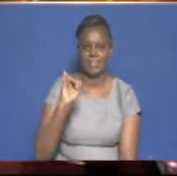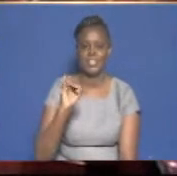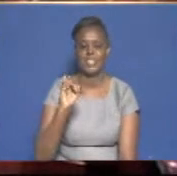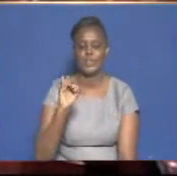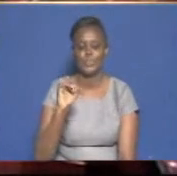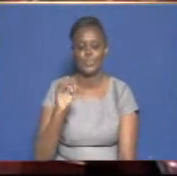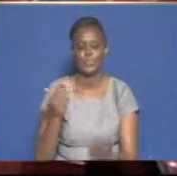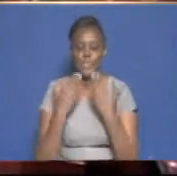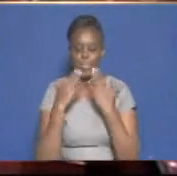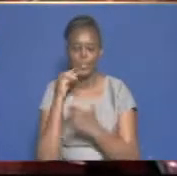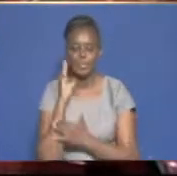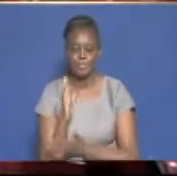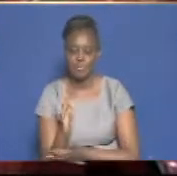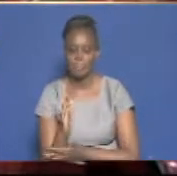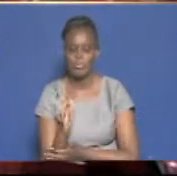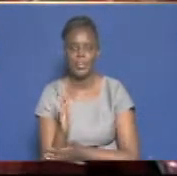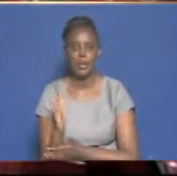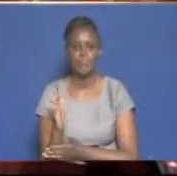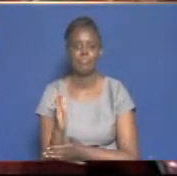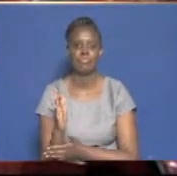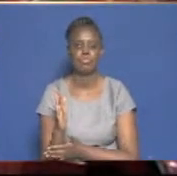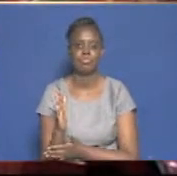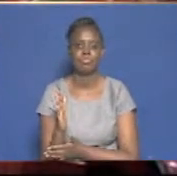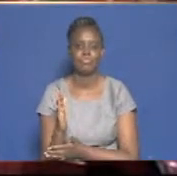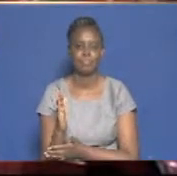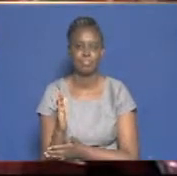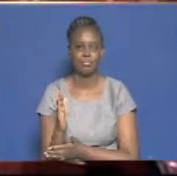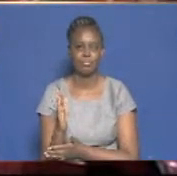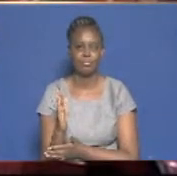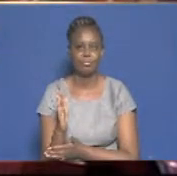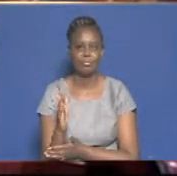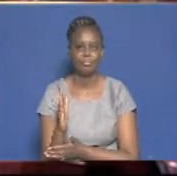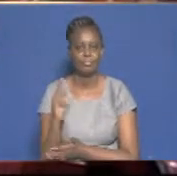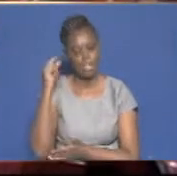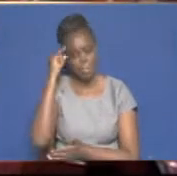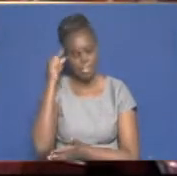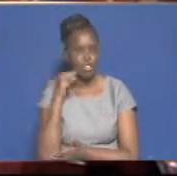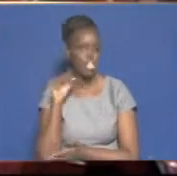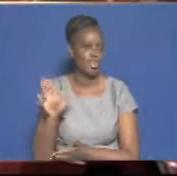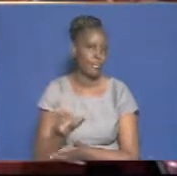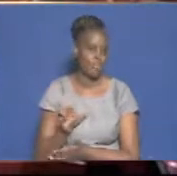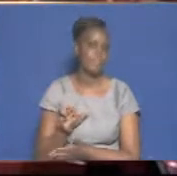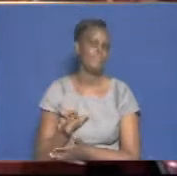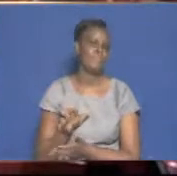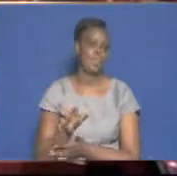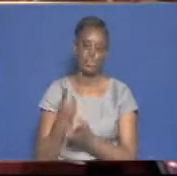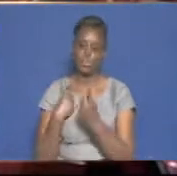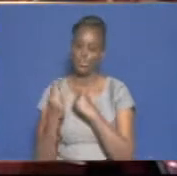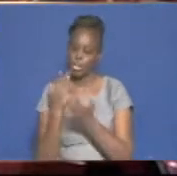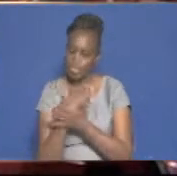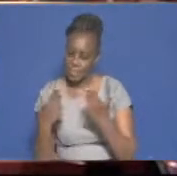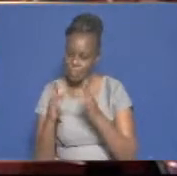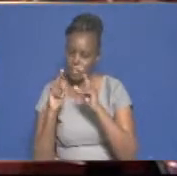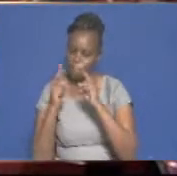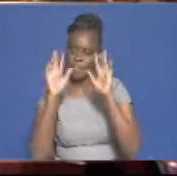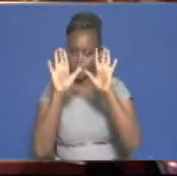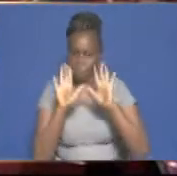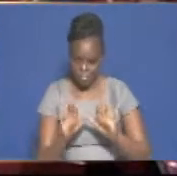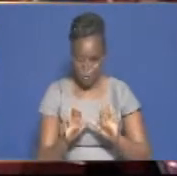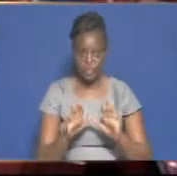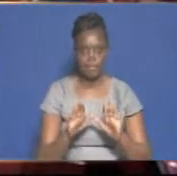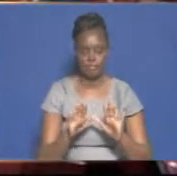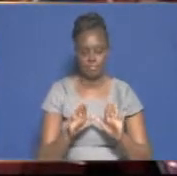you, Mr. Speaker, for giving this opportunity to the other gender, because, Mr. Speaker, we are talking about something very important, that is